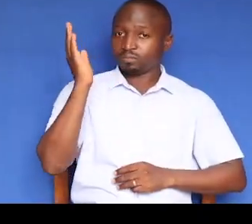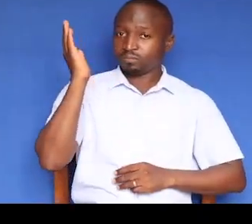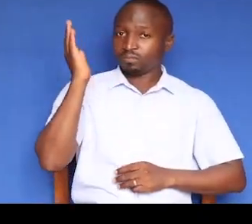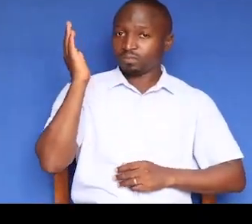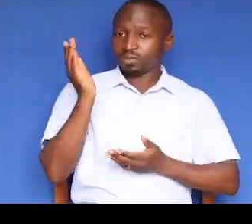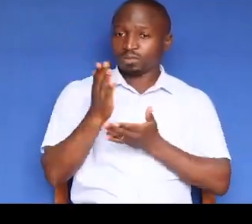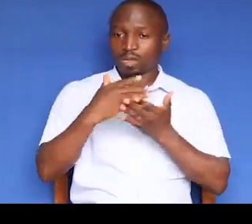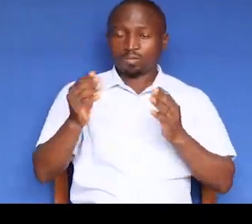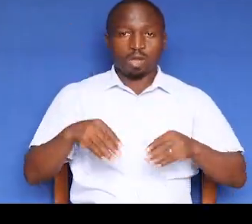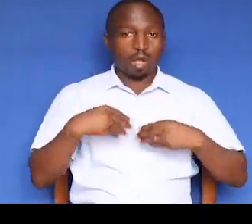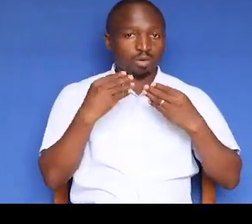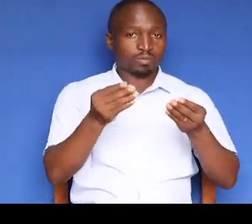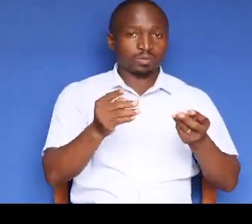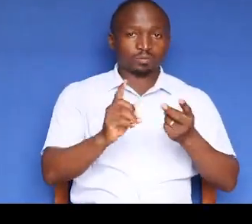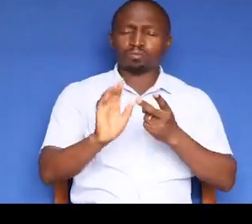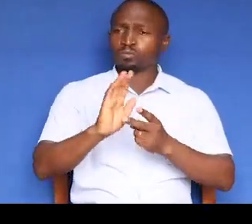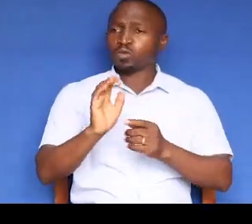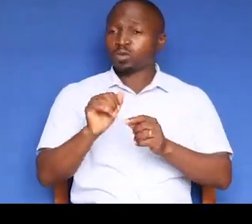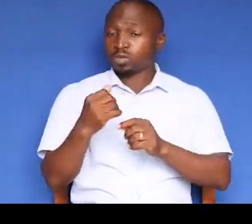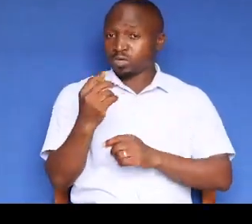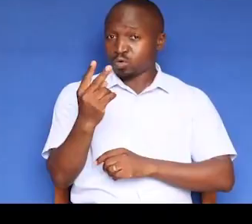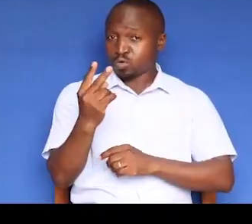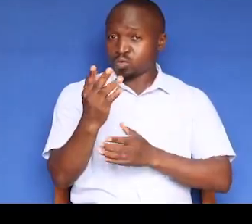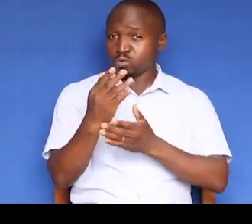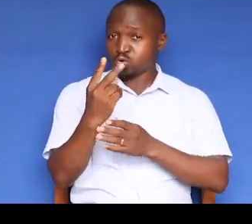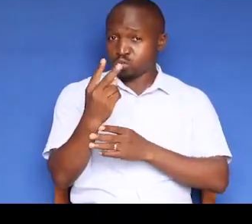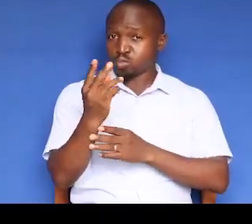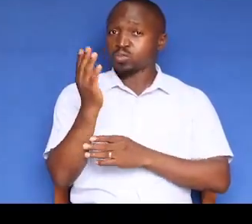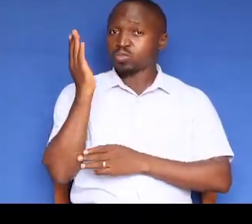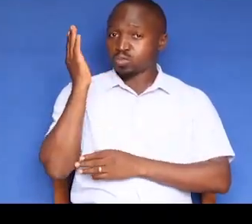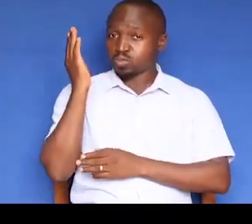output level, no, at two